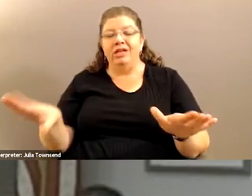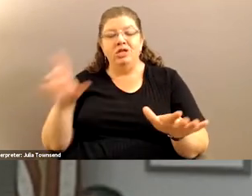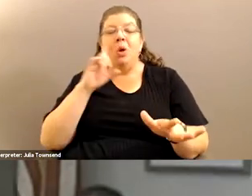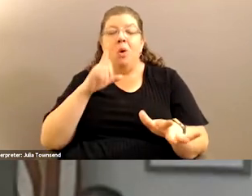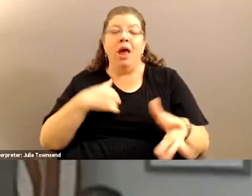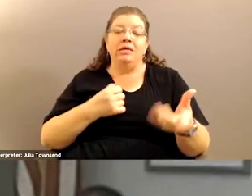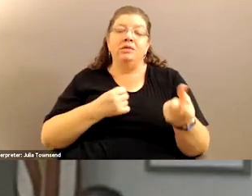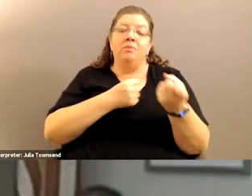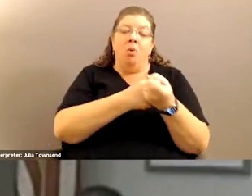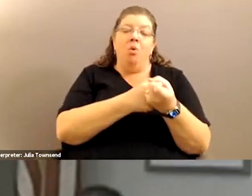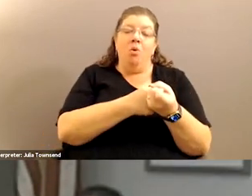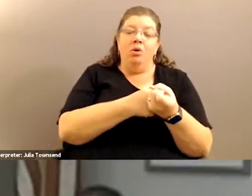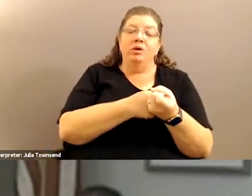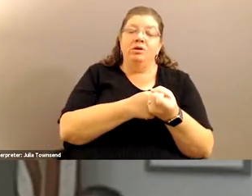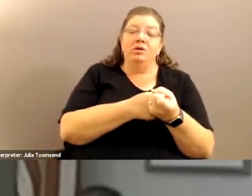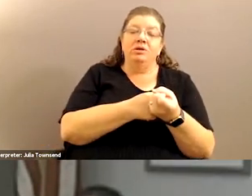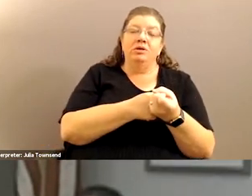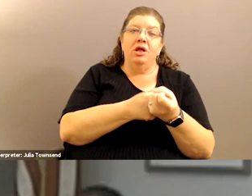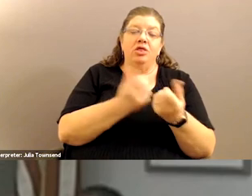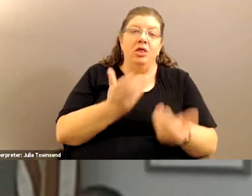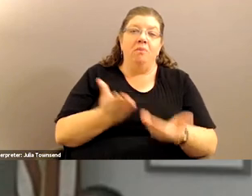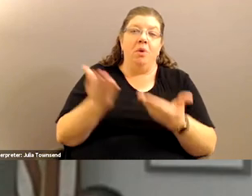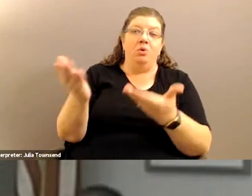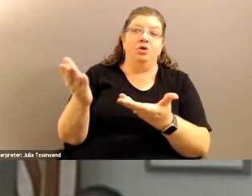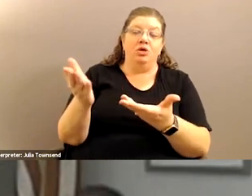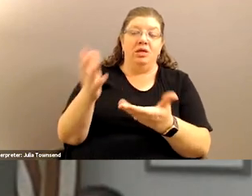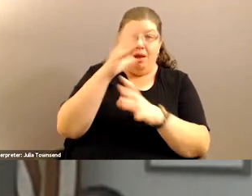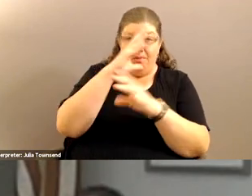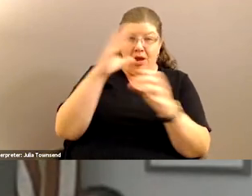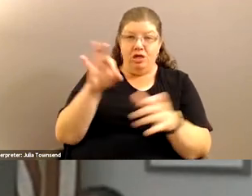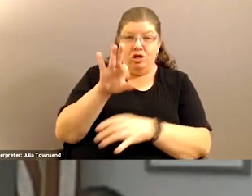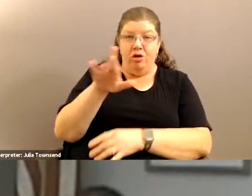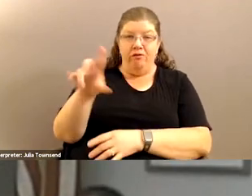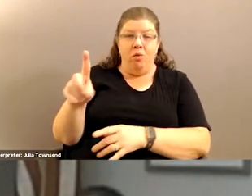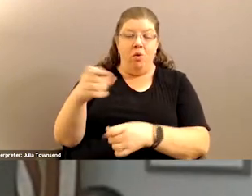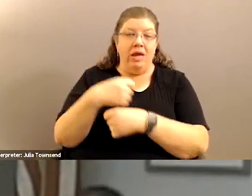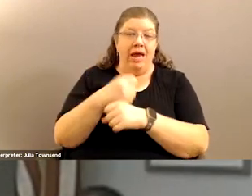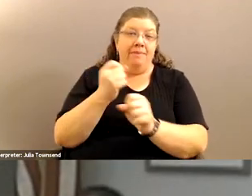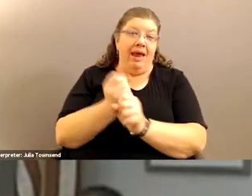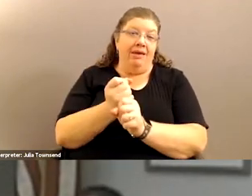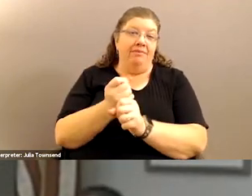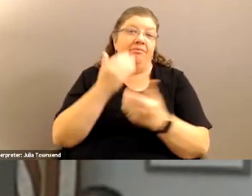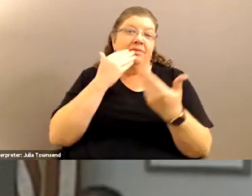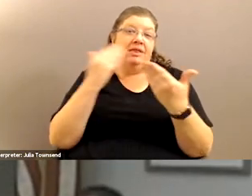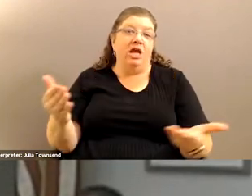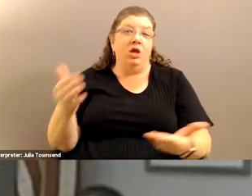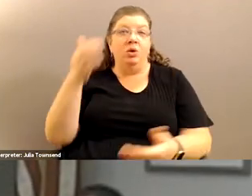the uh the motion that president ford has made thank you